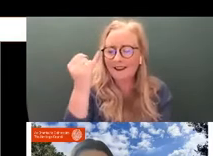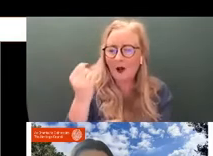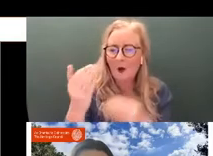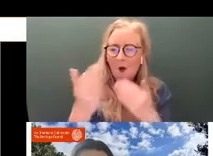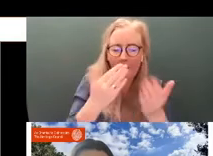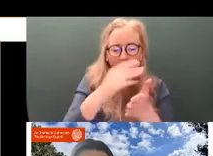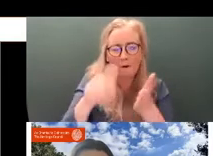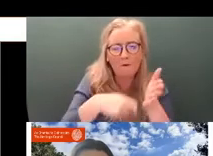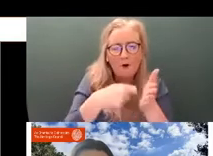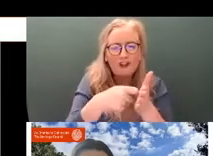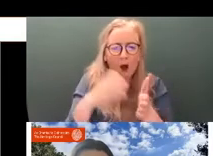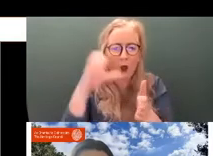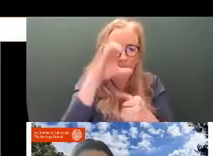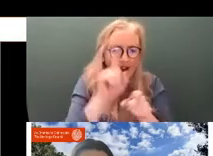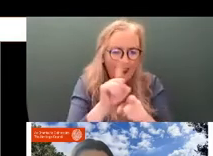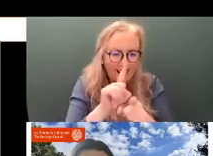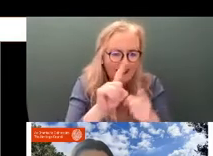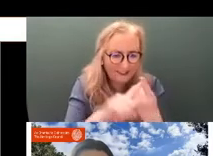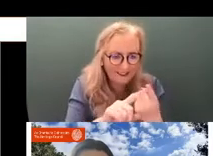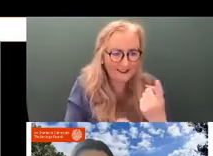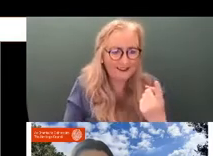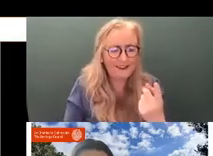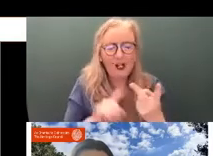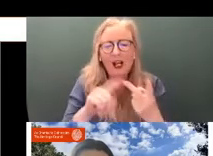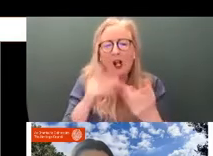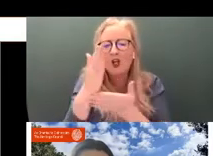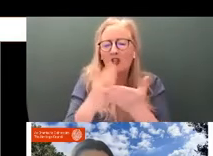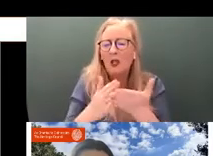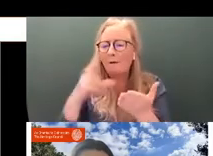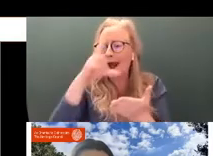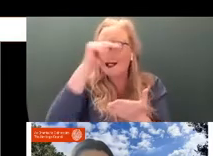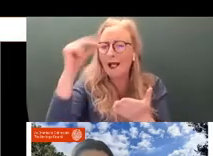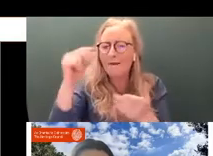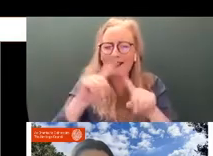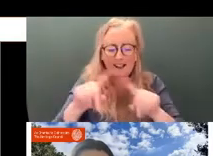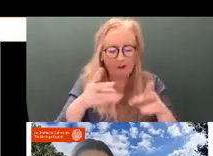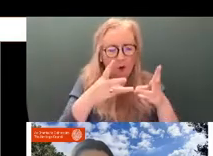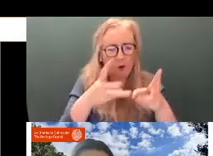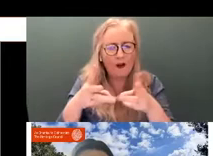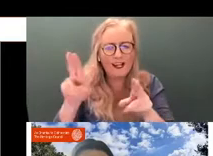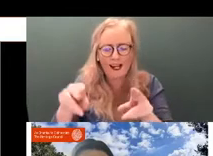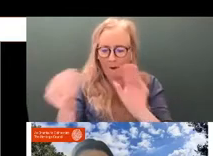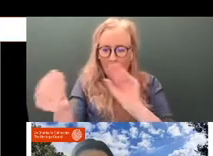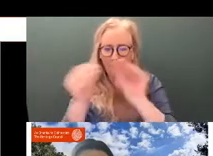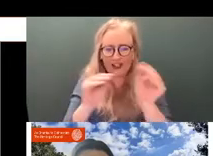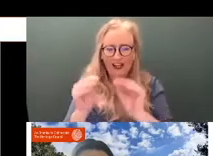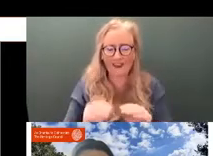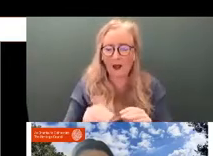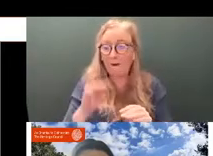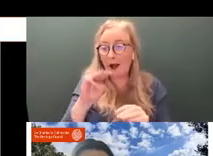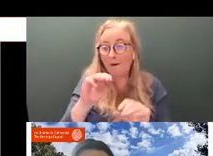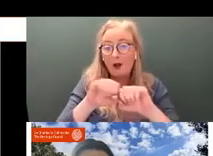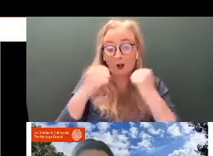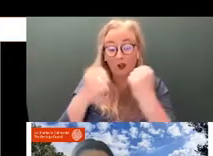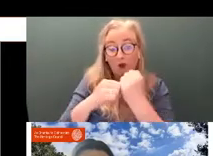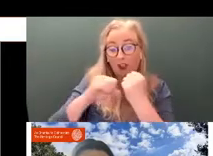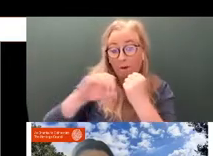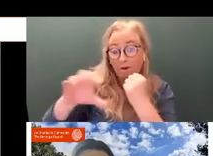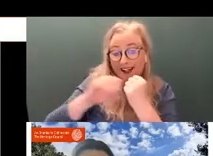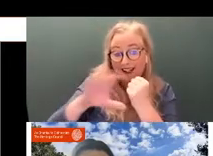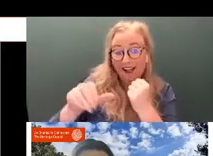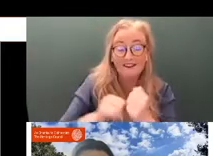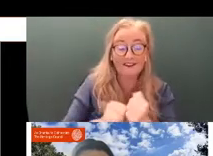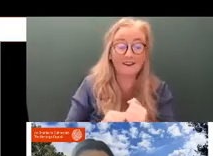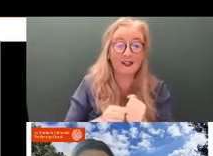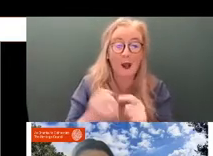project might look like. Again, there's some examples of the format. So is it you might look at social media, a PowerPoint